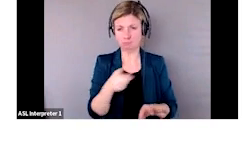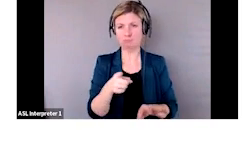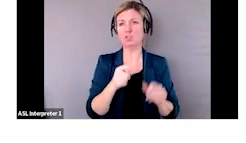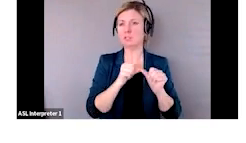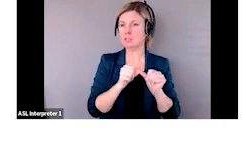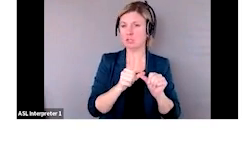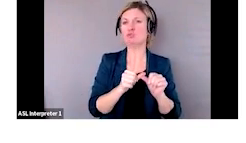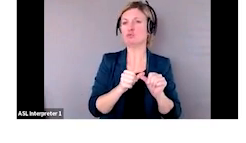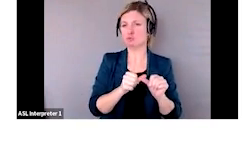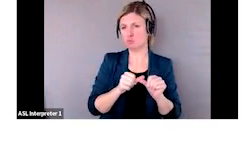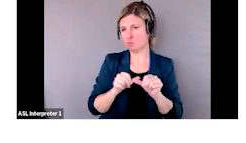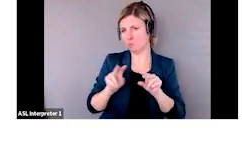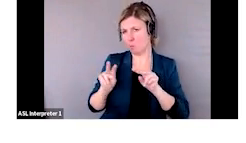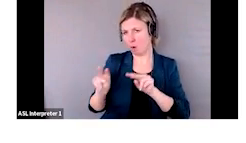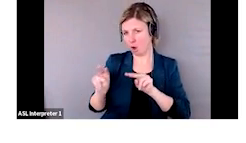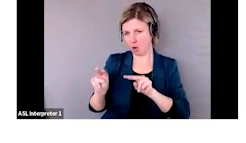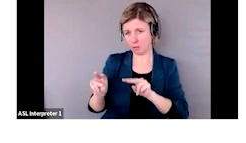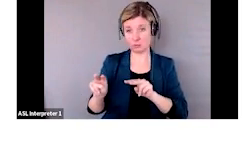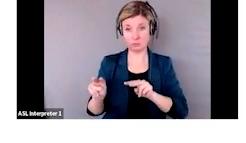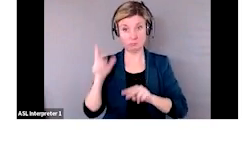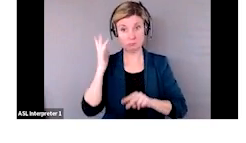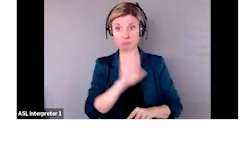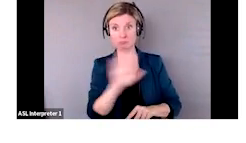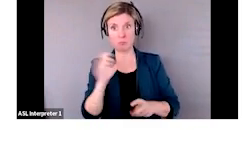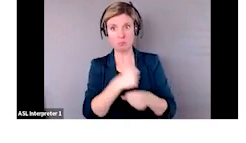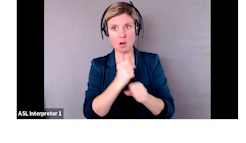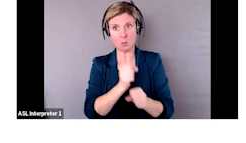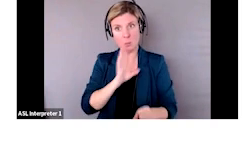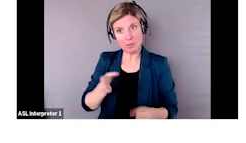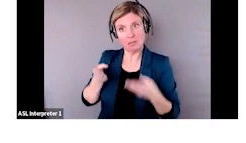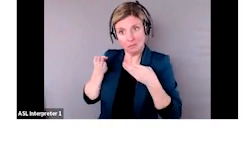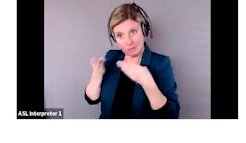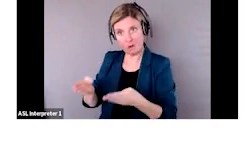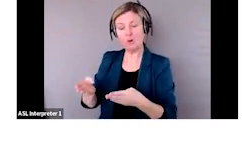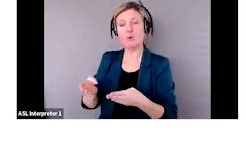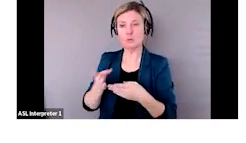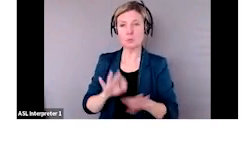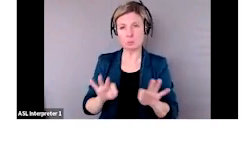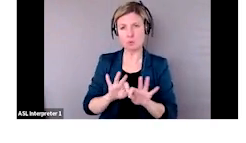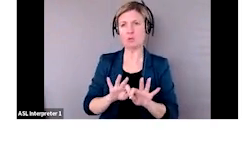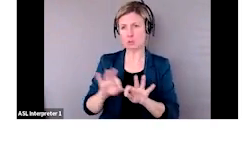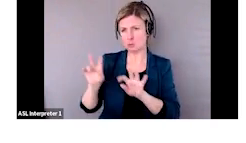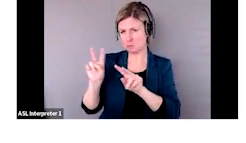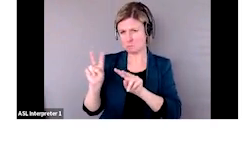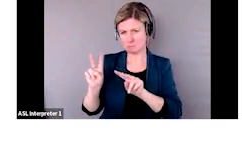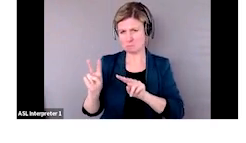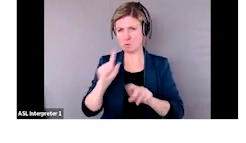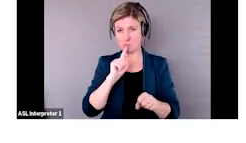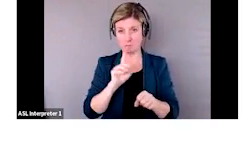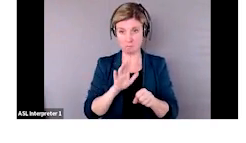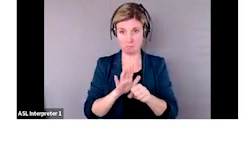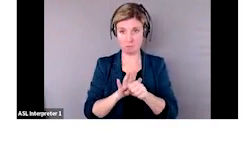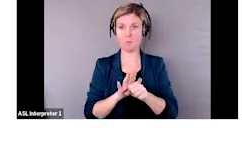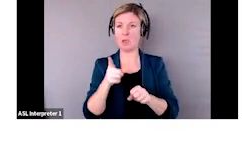reputation, because your product will show up on Amazon, is an important part of managing the overall ecosystem of the sales